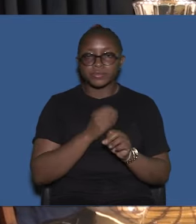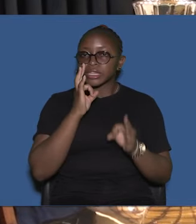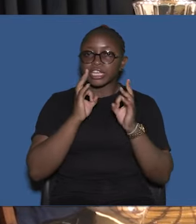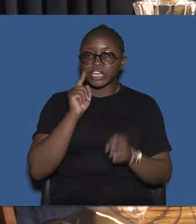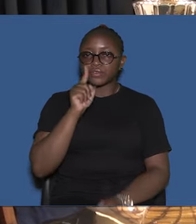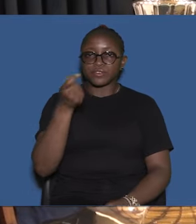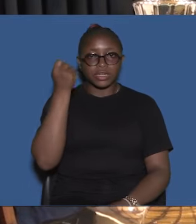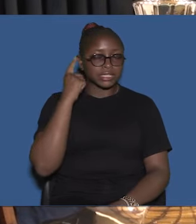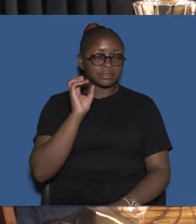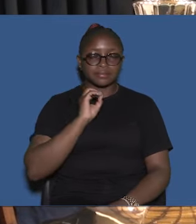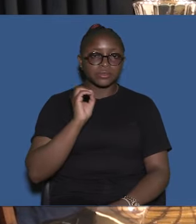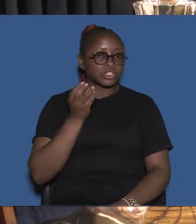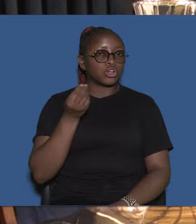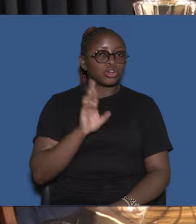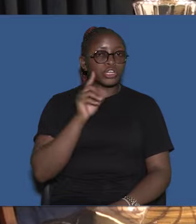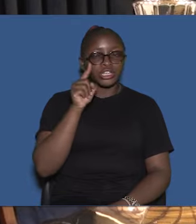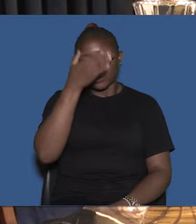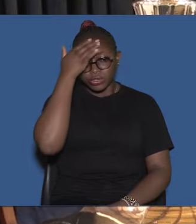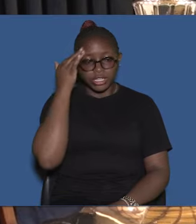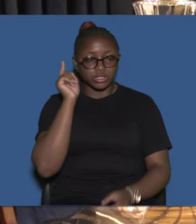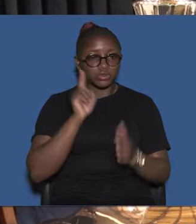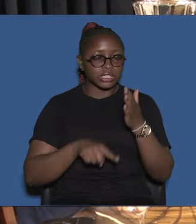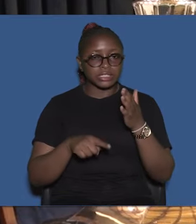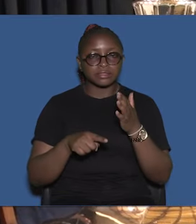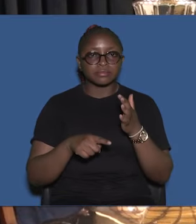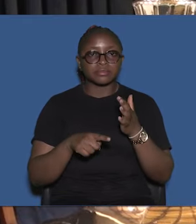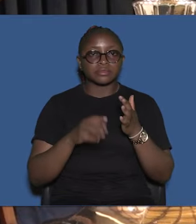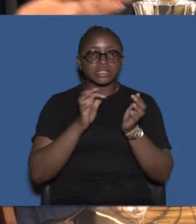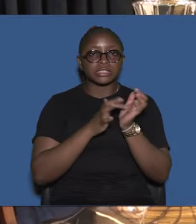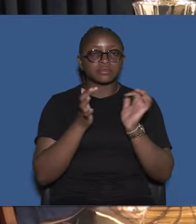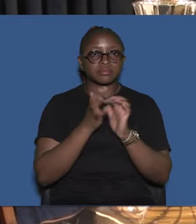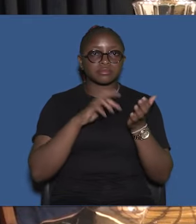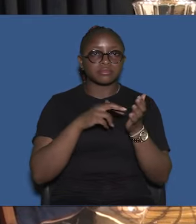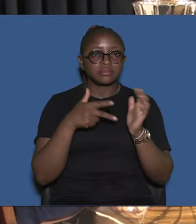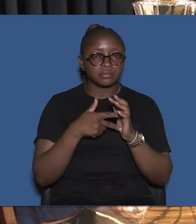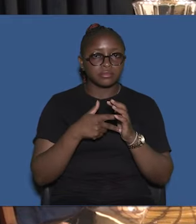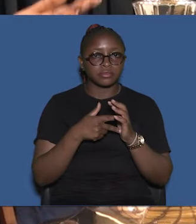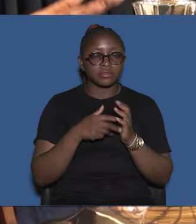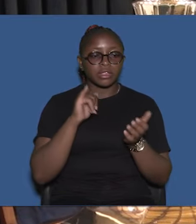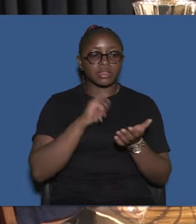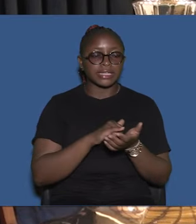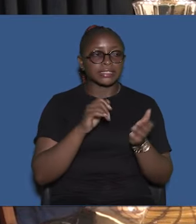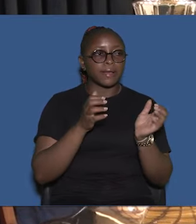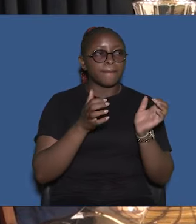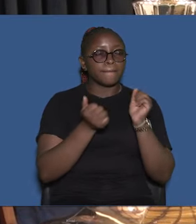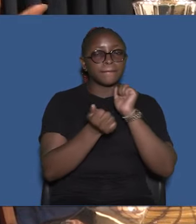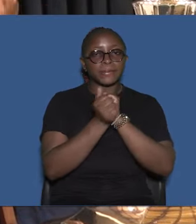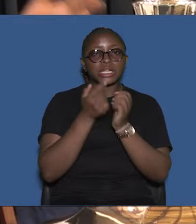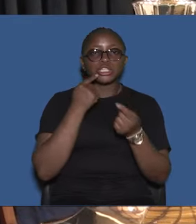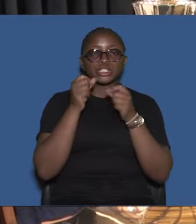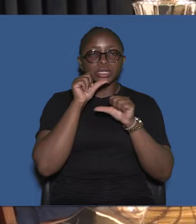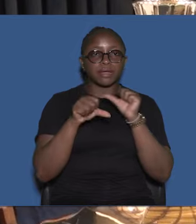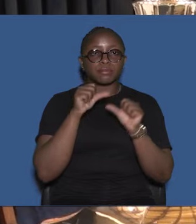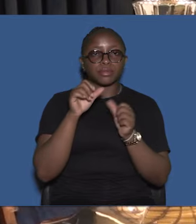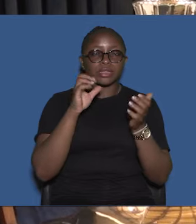what justification is, justification, actually Paul talks about it in the previous chapter of Galatians, that is